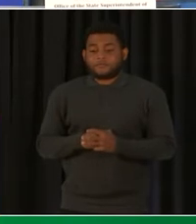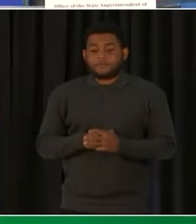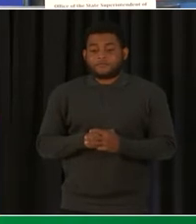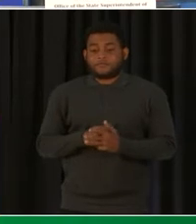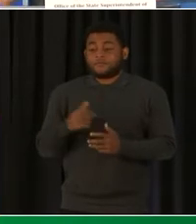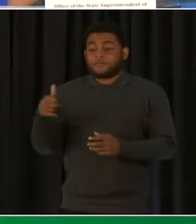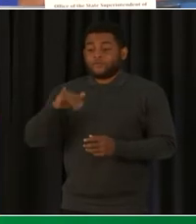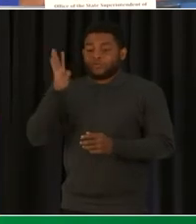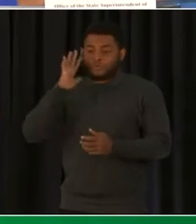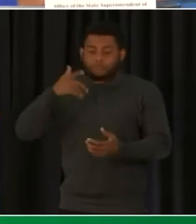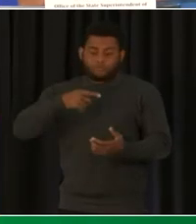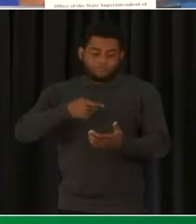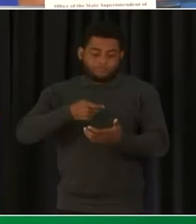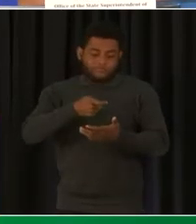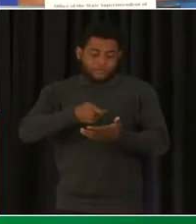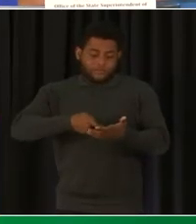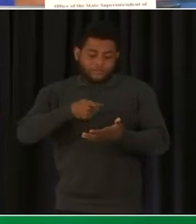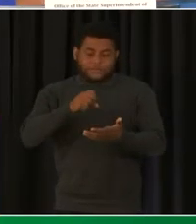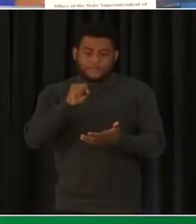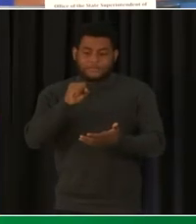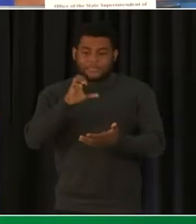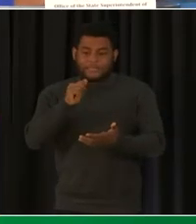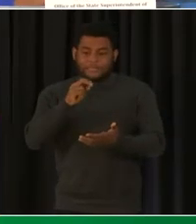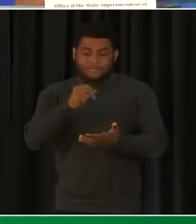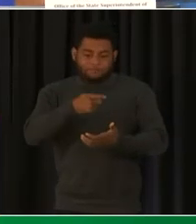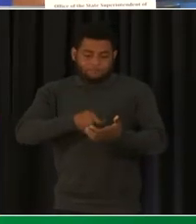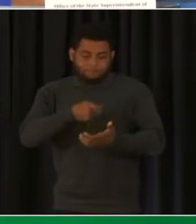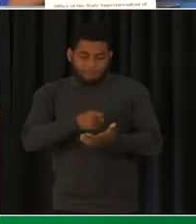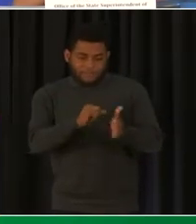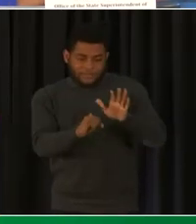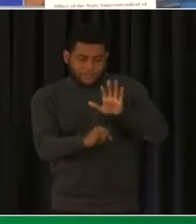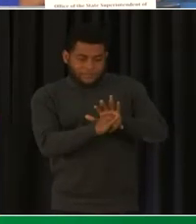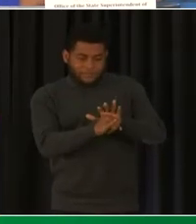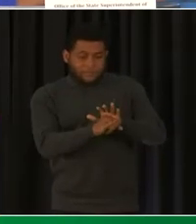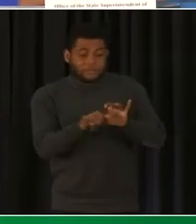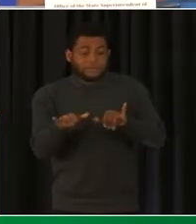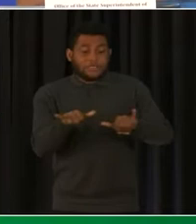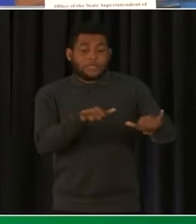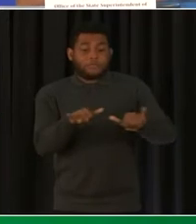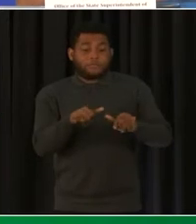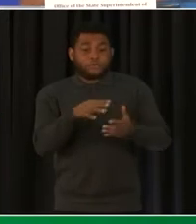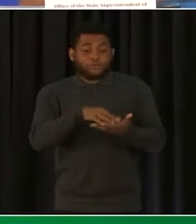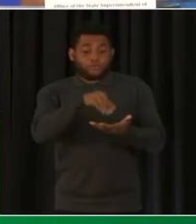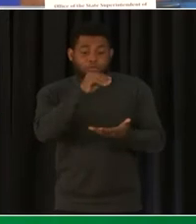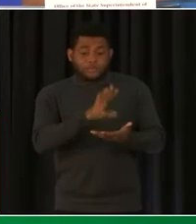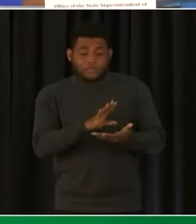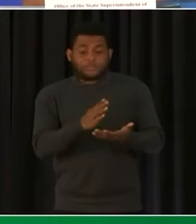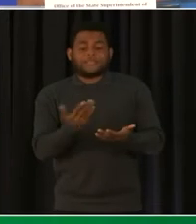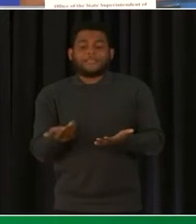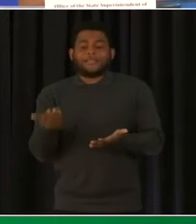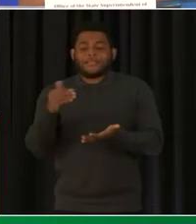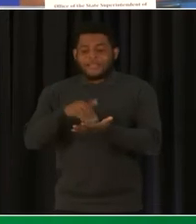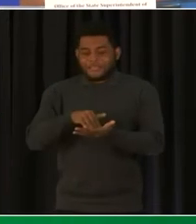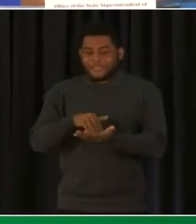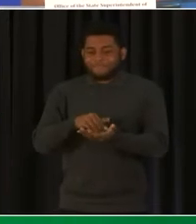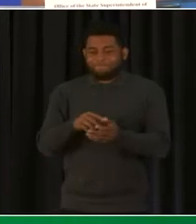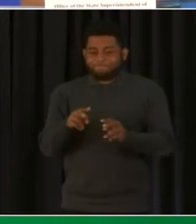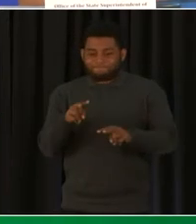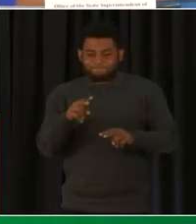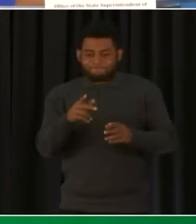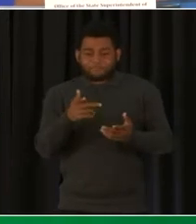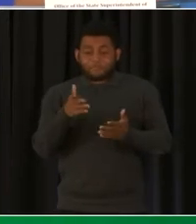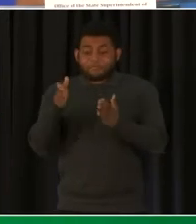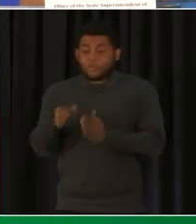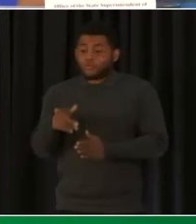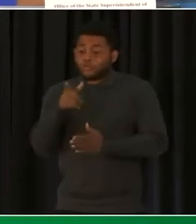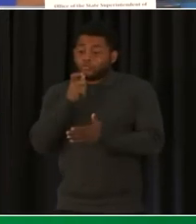make sure it's appropriately identified to that student. Again, the individual supervising staff person will write the student's